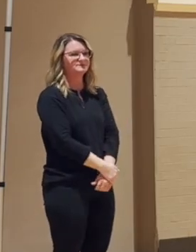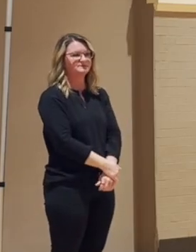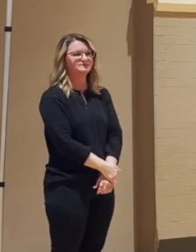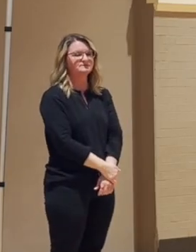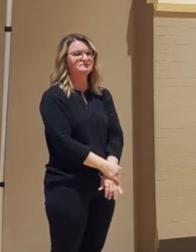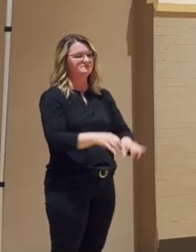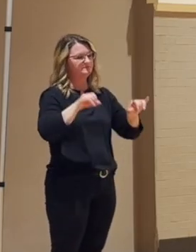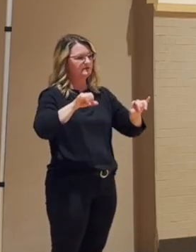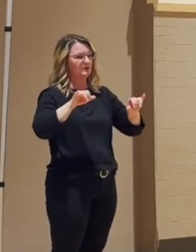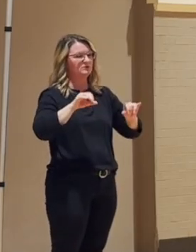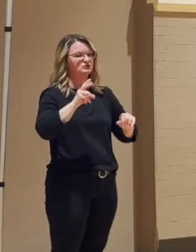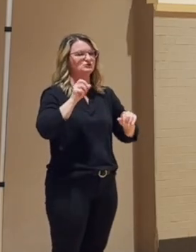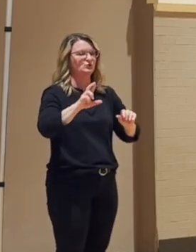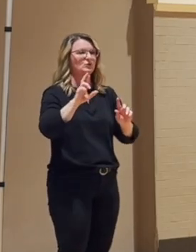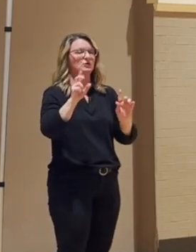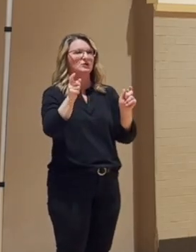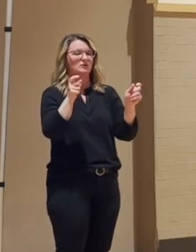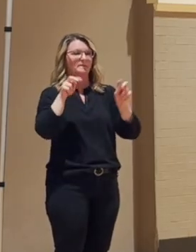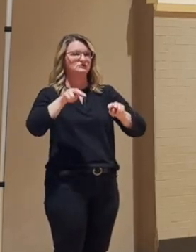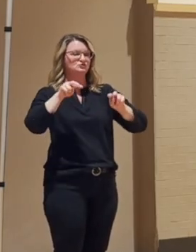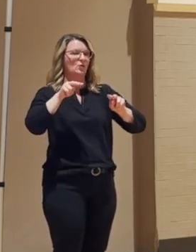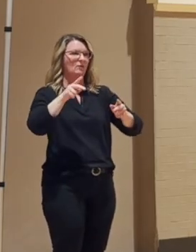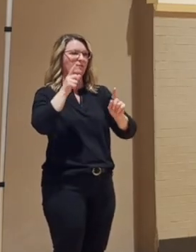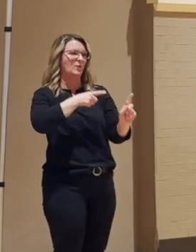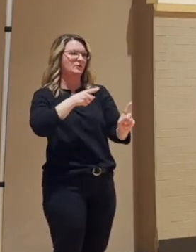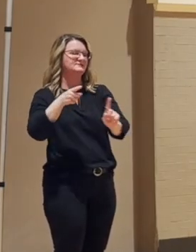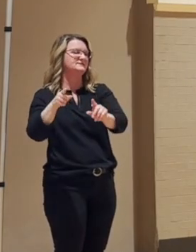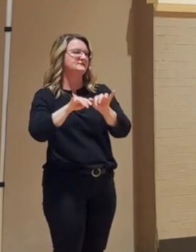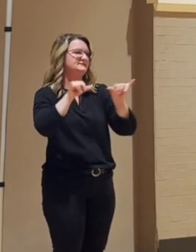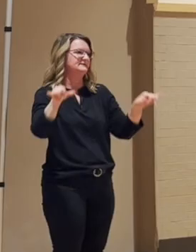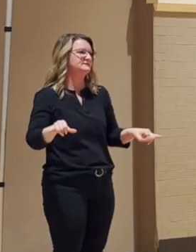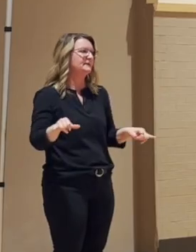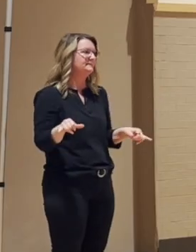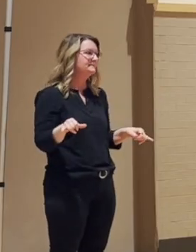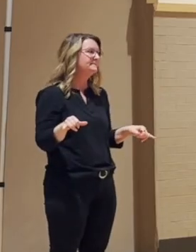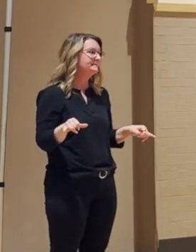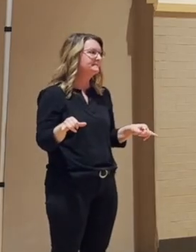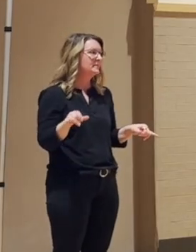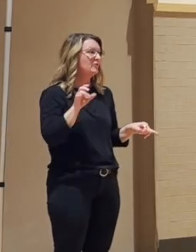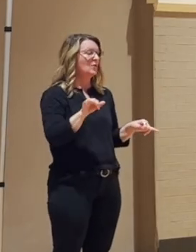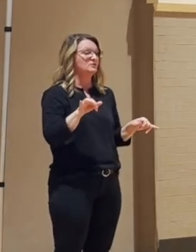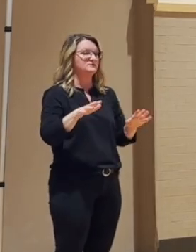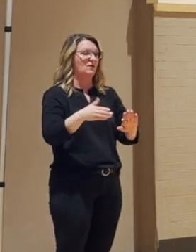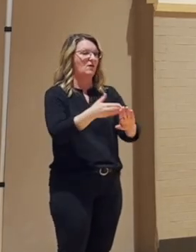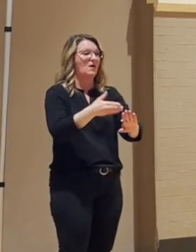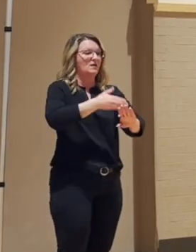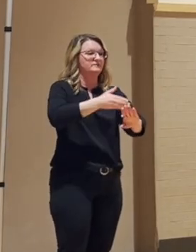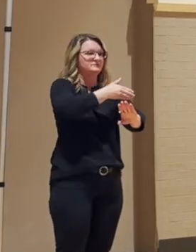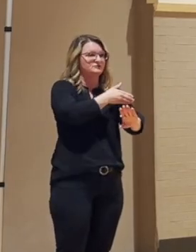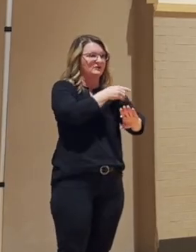Same with sewer patrol points. Sewer patrol points in our system are basically upstream of